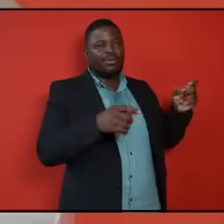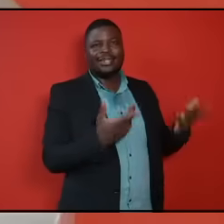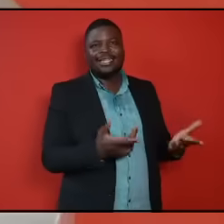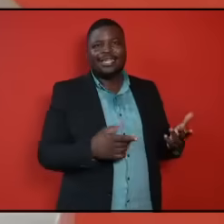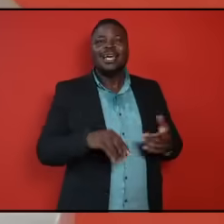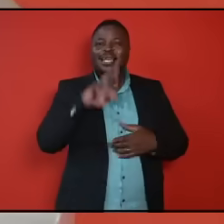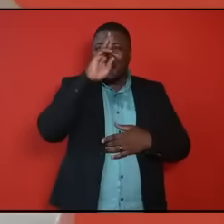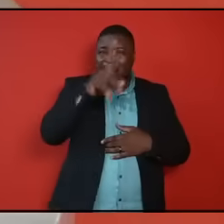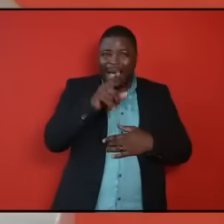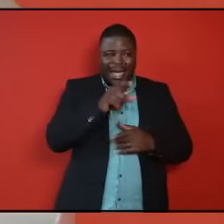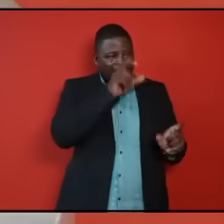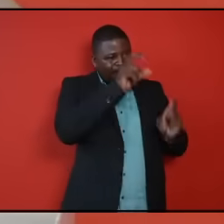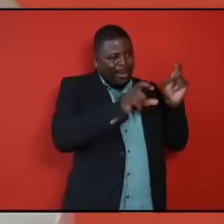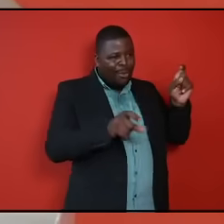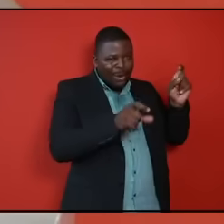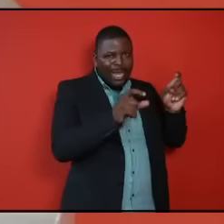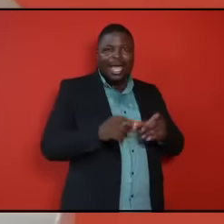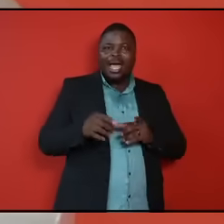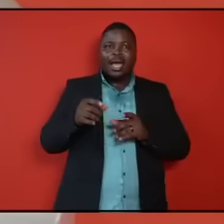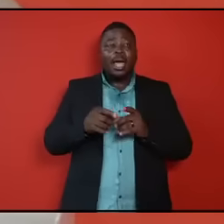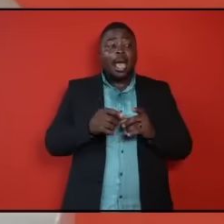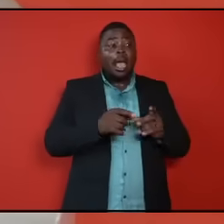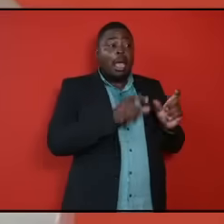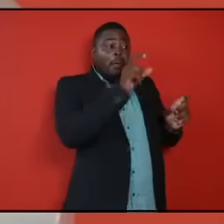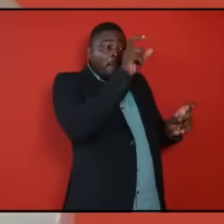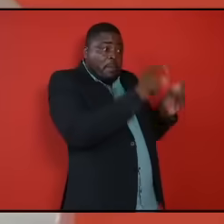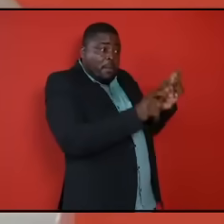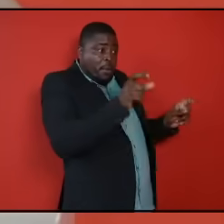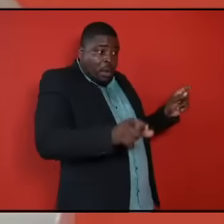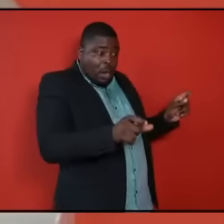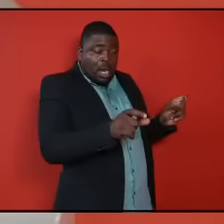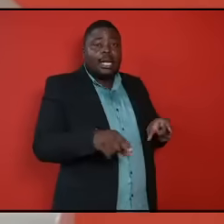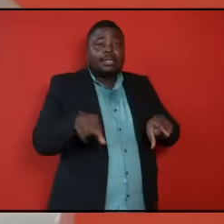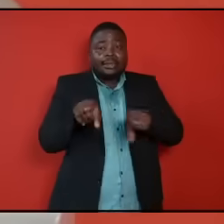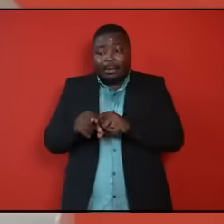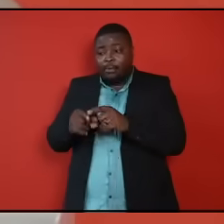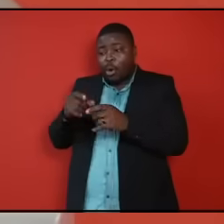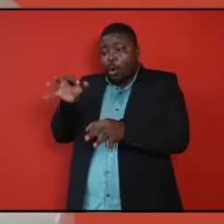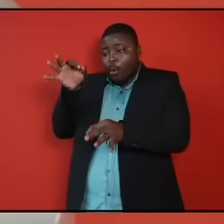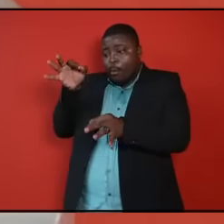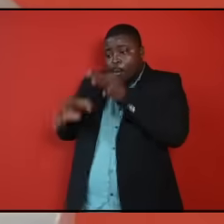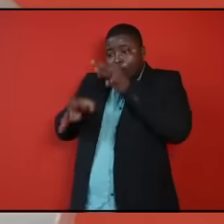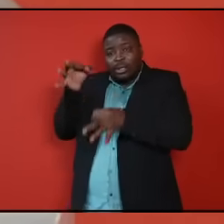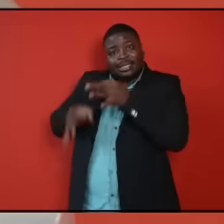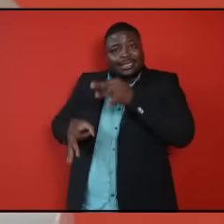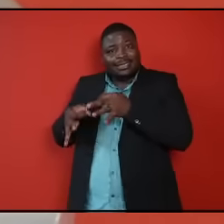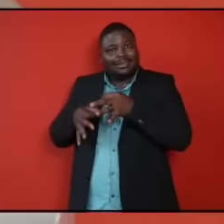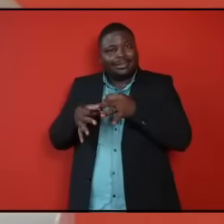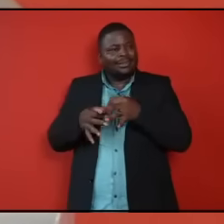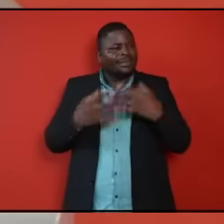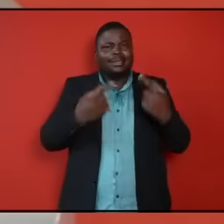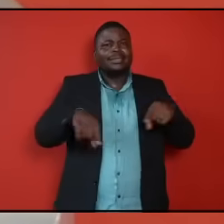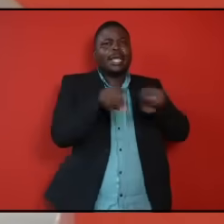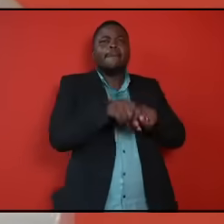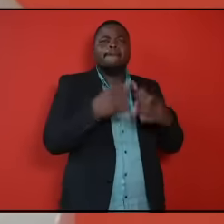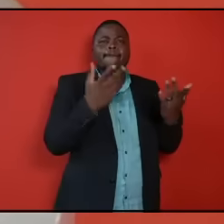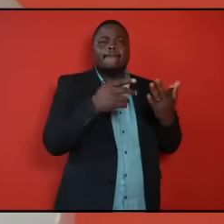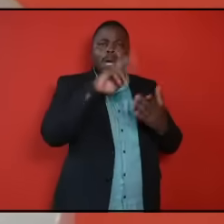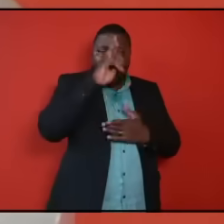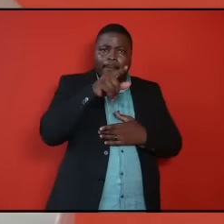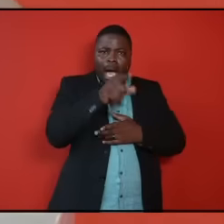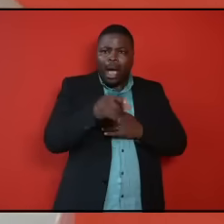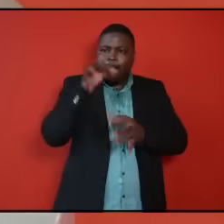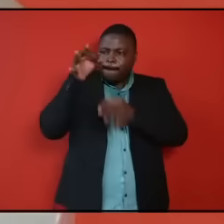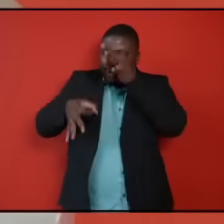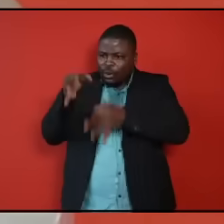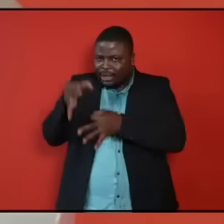politics and people? If I can be educated about that. Politics is people. So when we say we